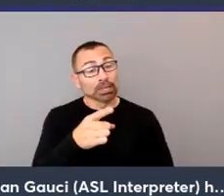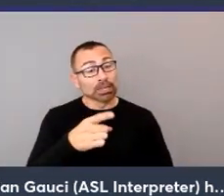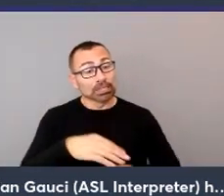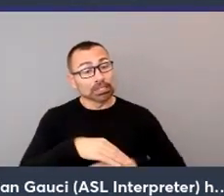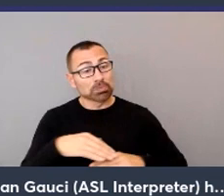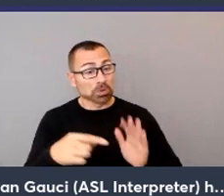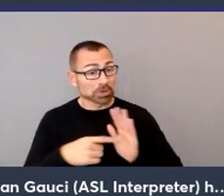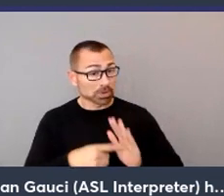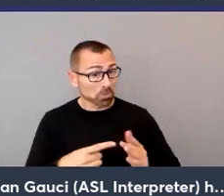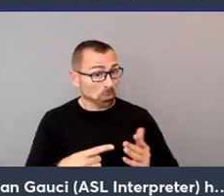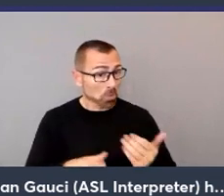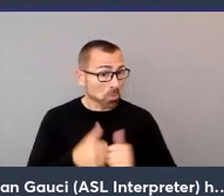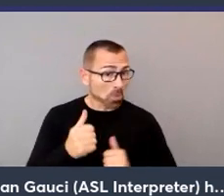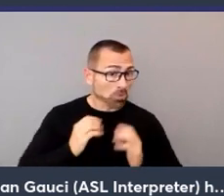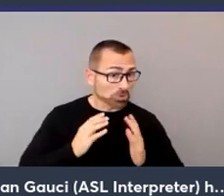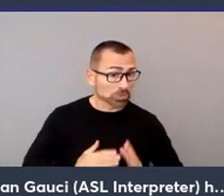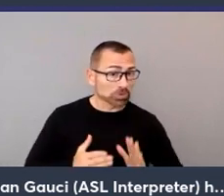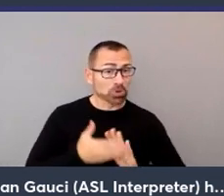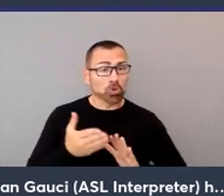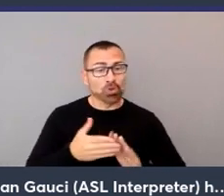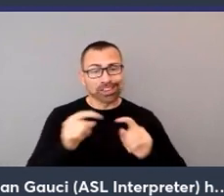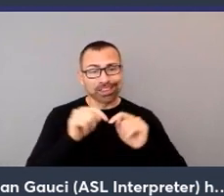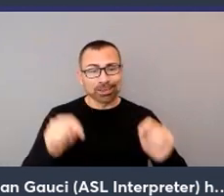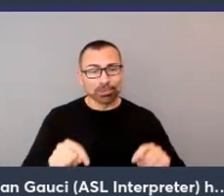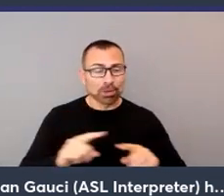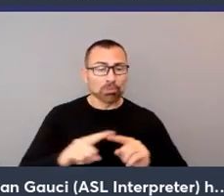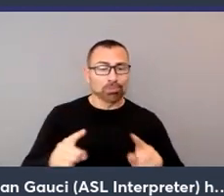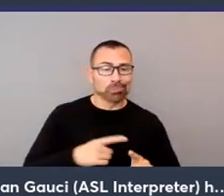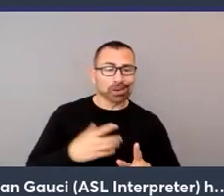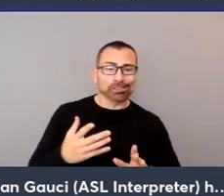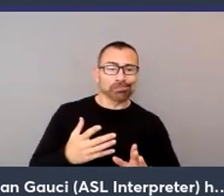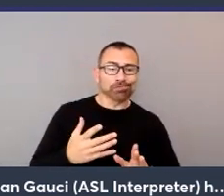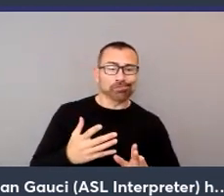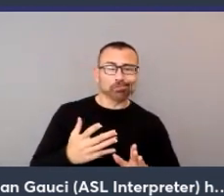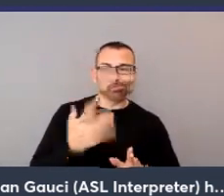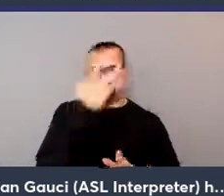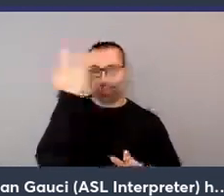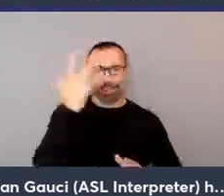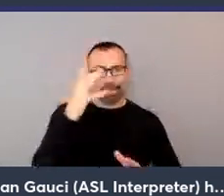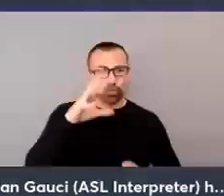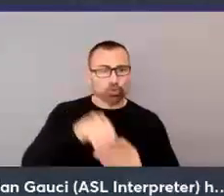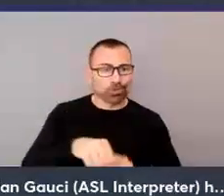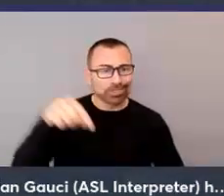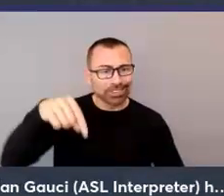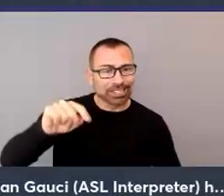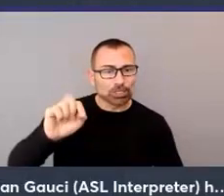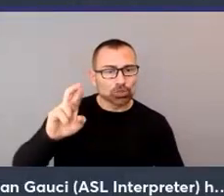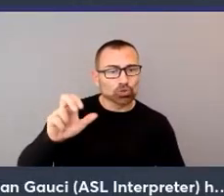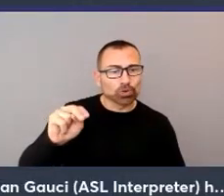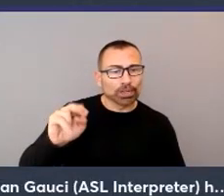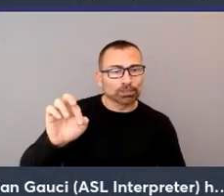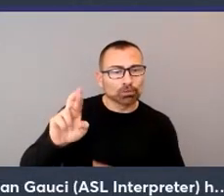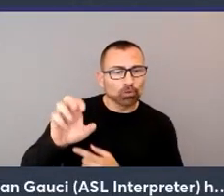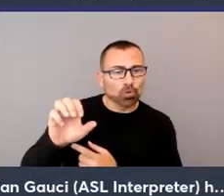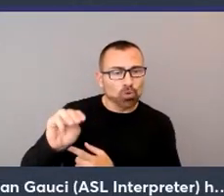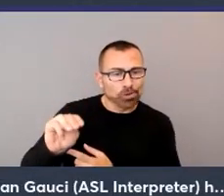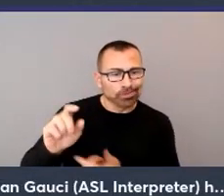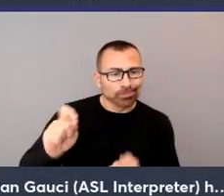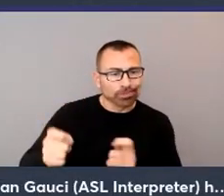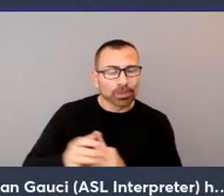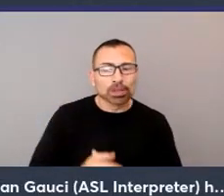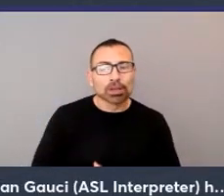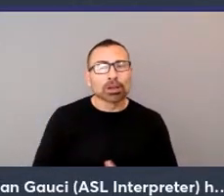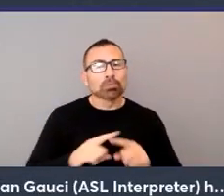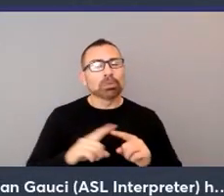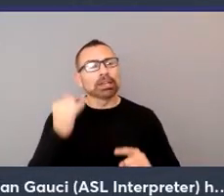writing their templates would likely not forget to include this transform. But what if we also have a